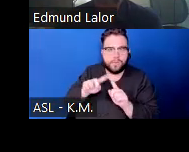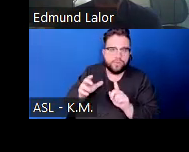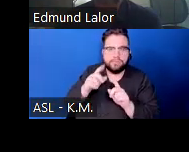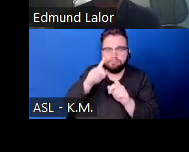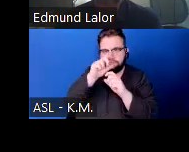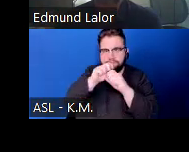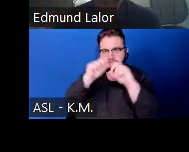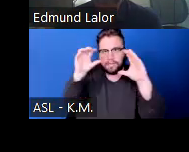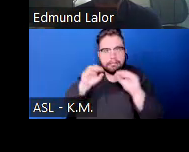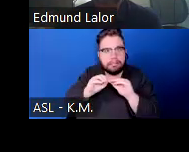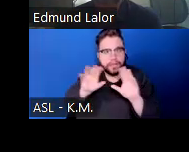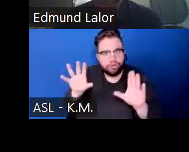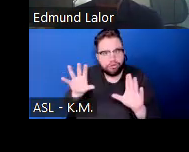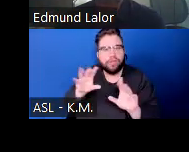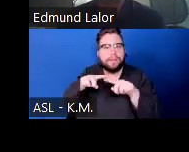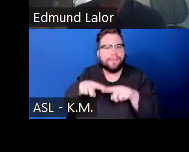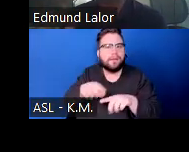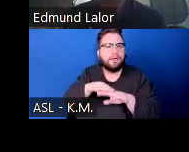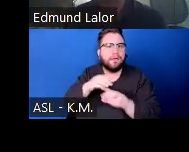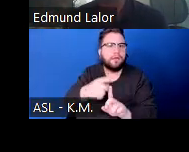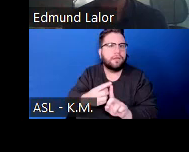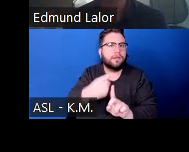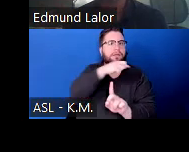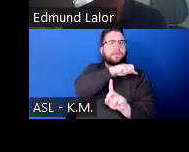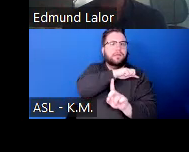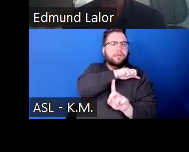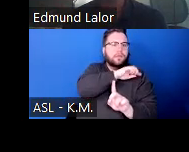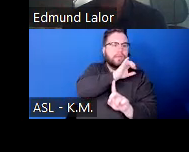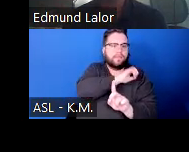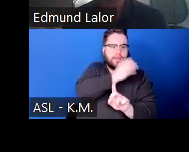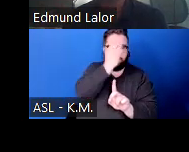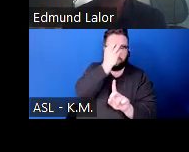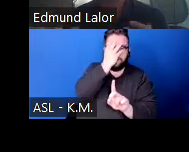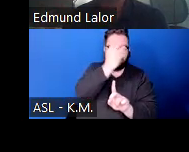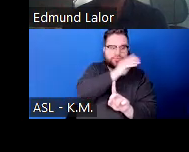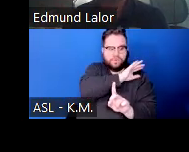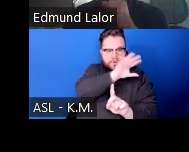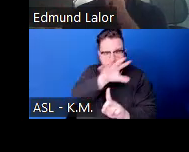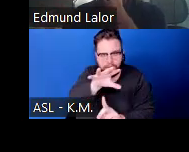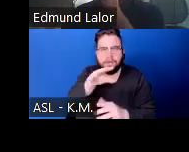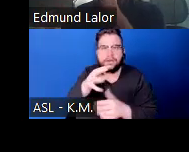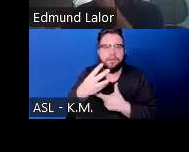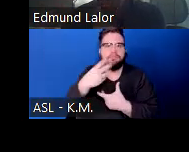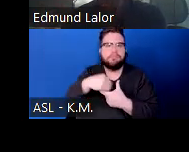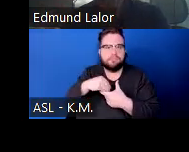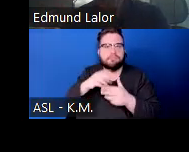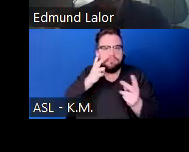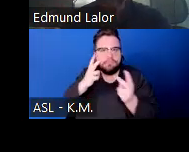will actually also feed back down the system to merge with that sensory input in order for us to properly perceive the